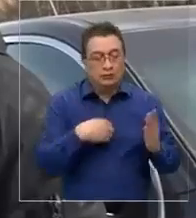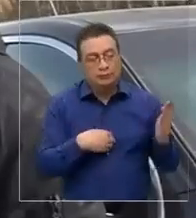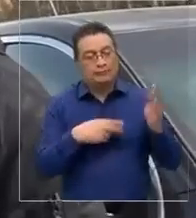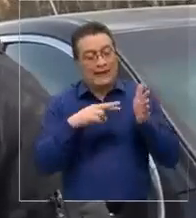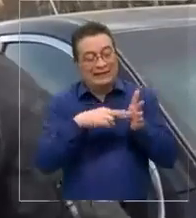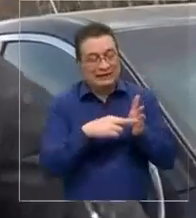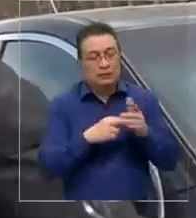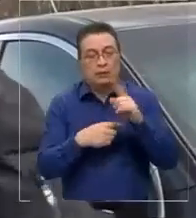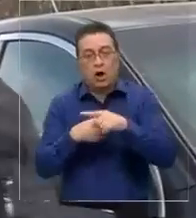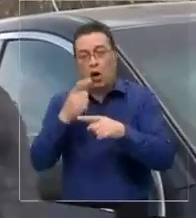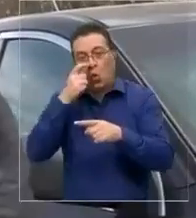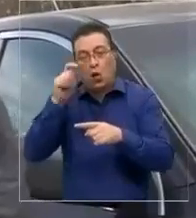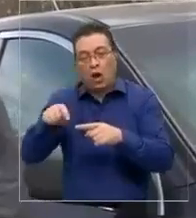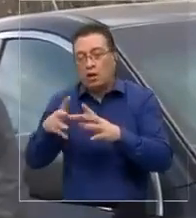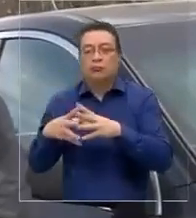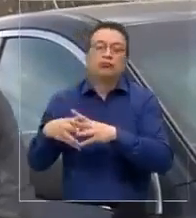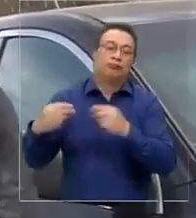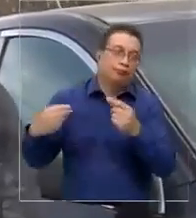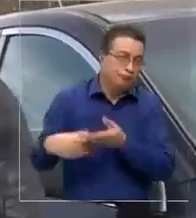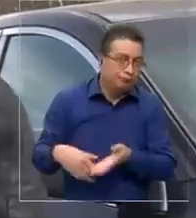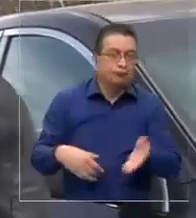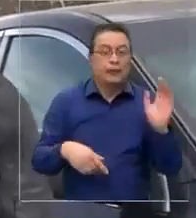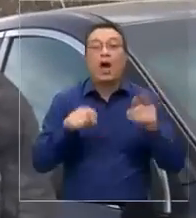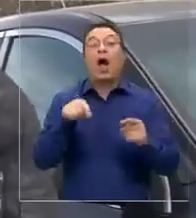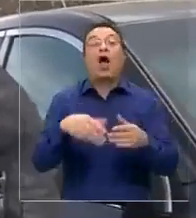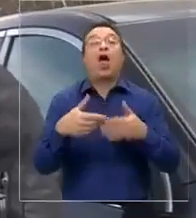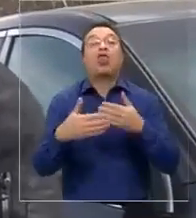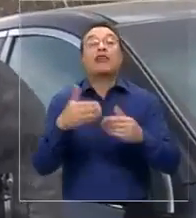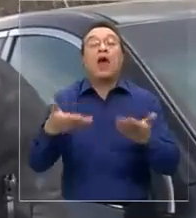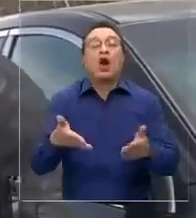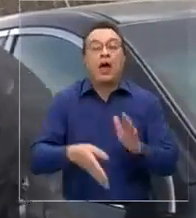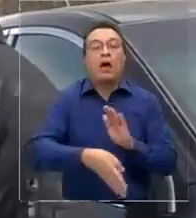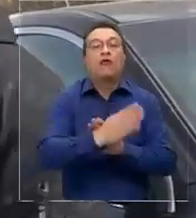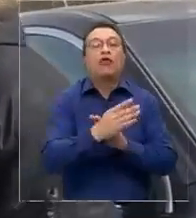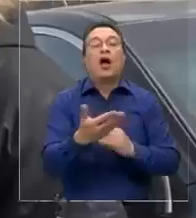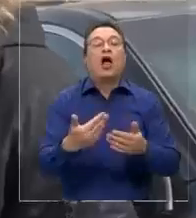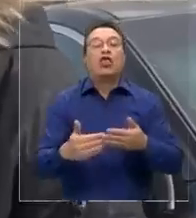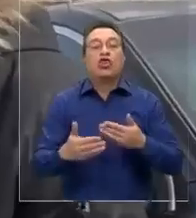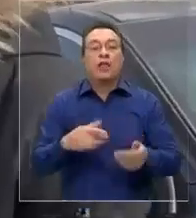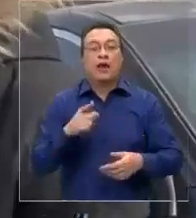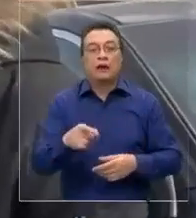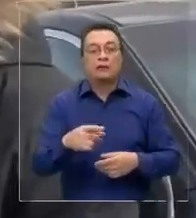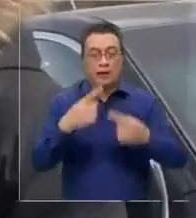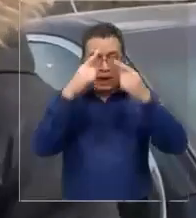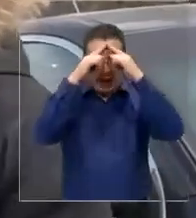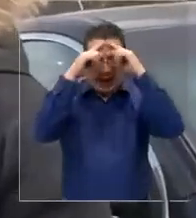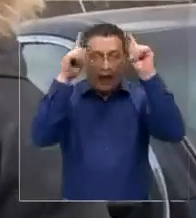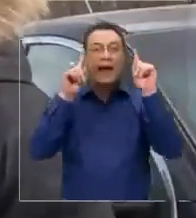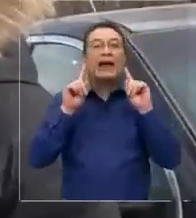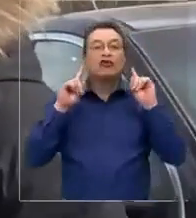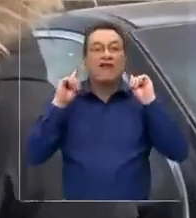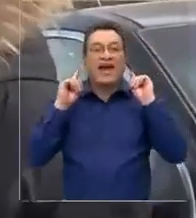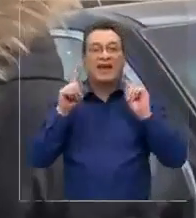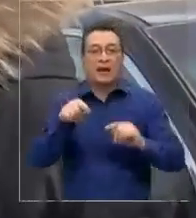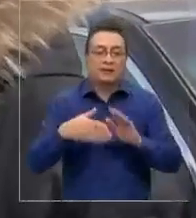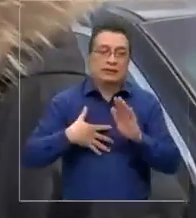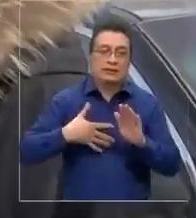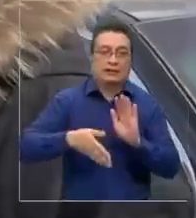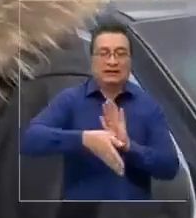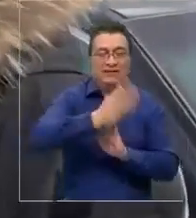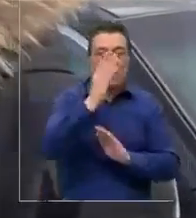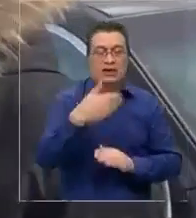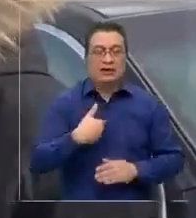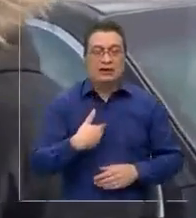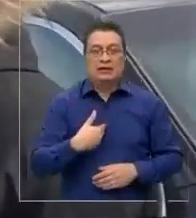Ucrania. ¿A dónde te diriges ahora? Where do you want to go now? I want to go to Slovakia. Sí, quiero ir a Eslovaquia.